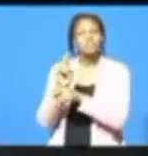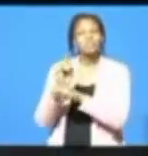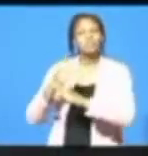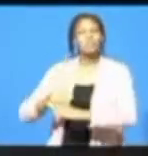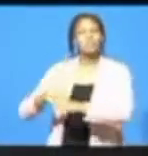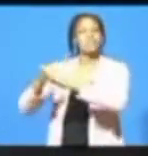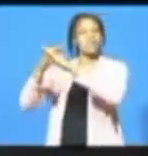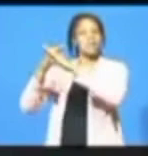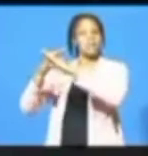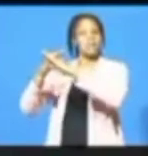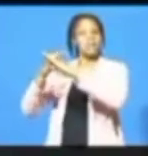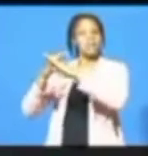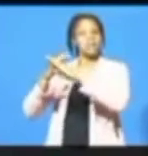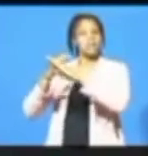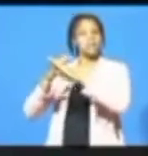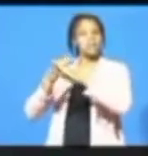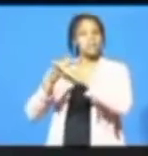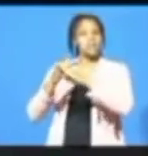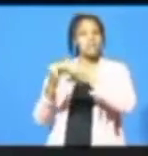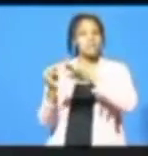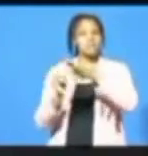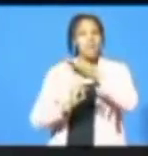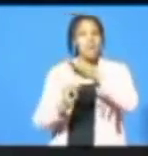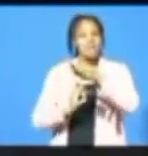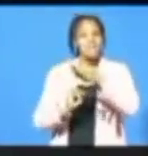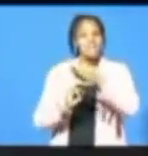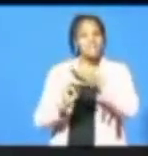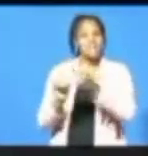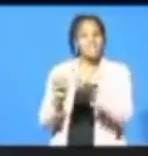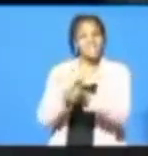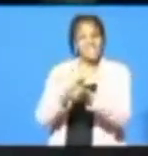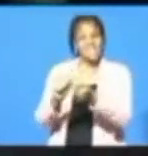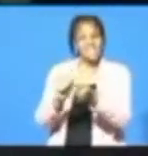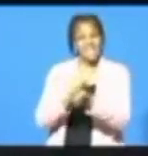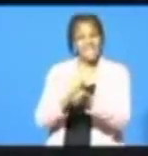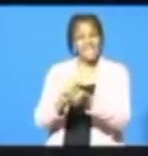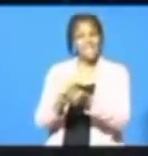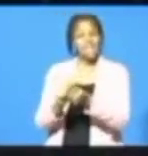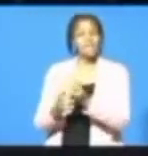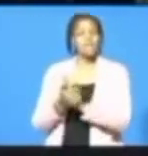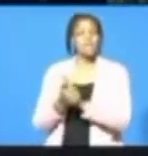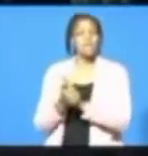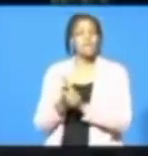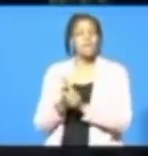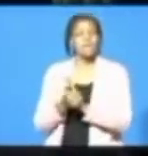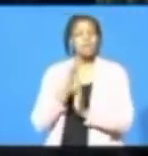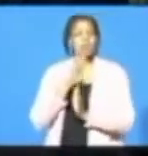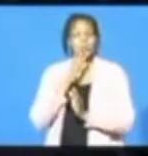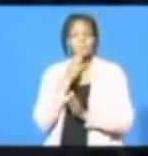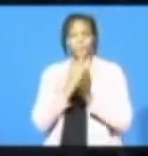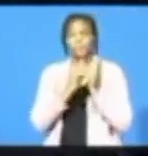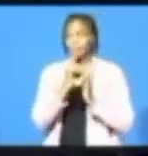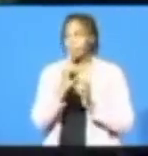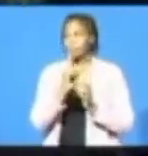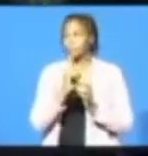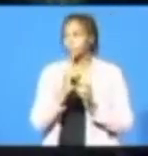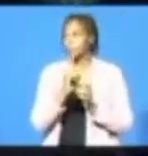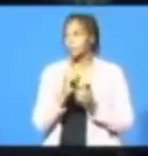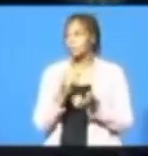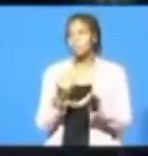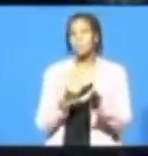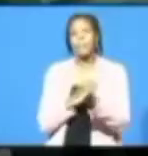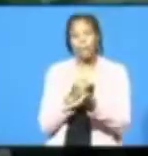prevent rottenness and decay. As a matter of fact, talk to me, somebody. When we grew